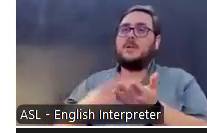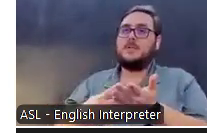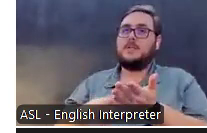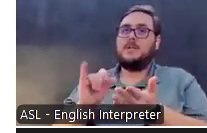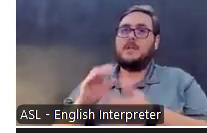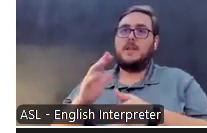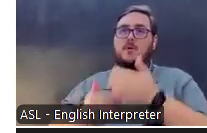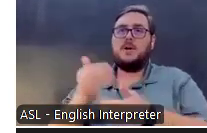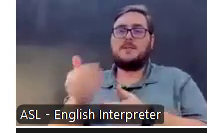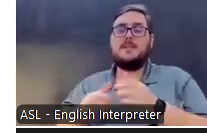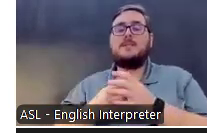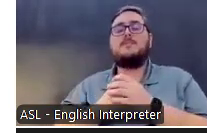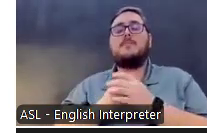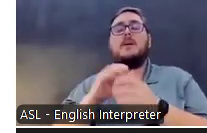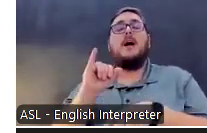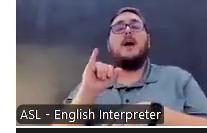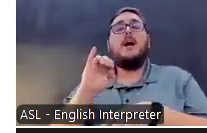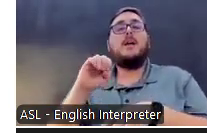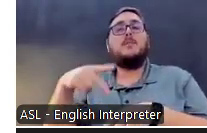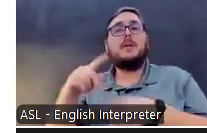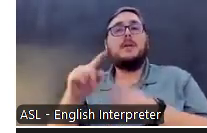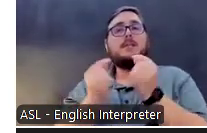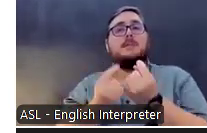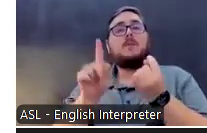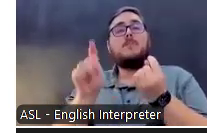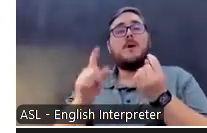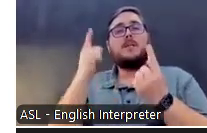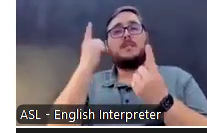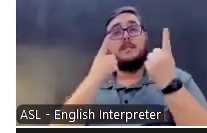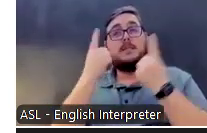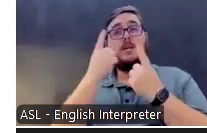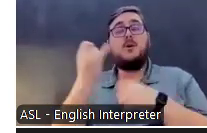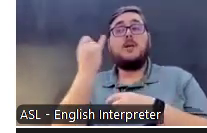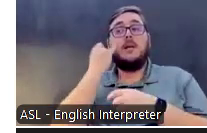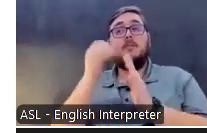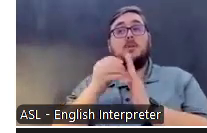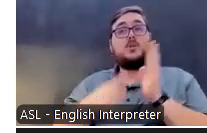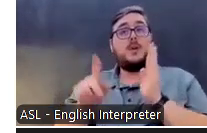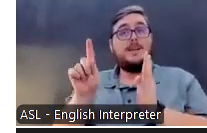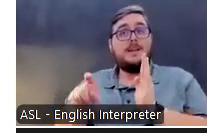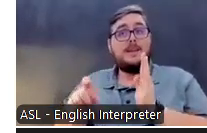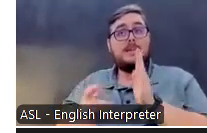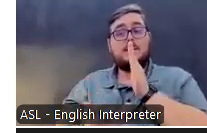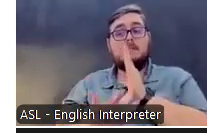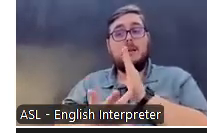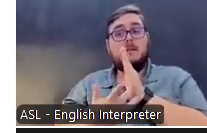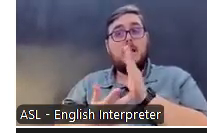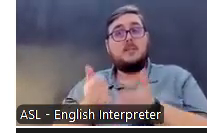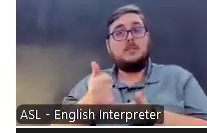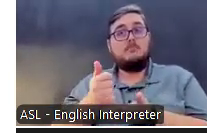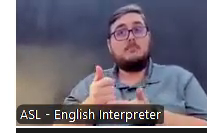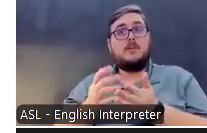IEP teams have to consider whether the student needs assistive technology devices and or services when the